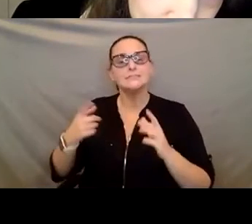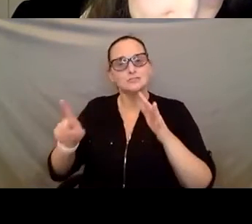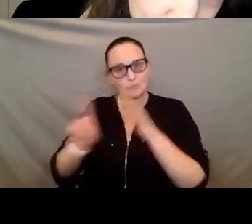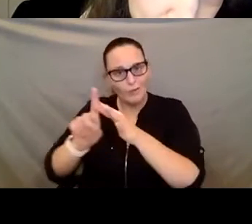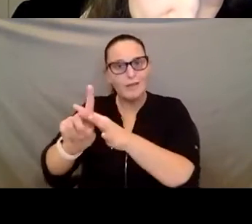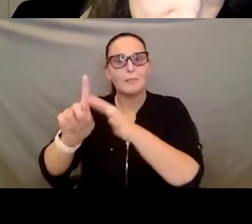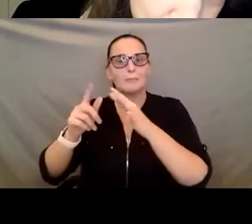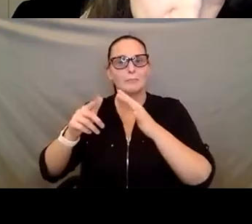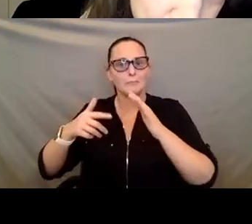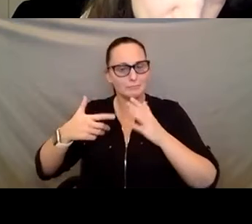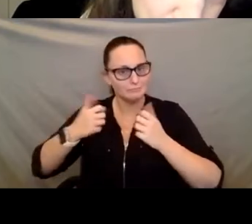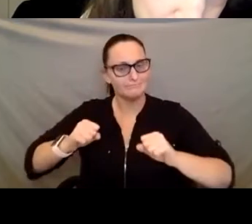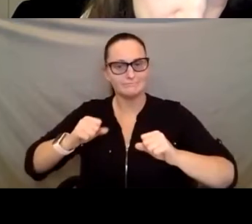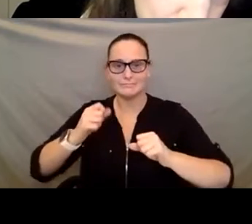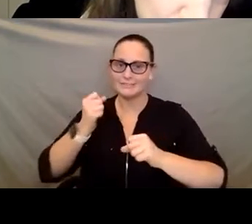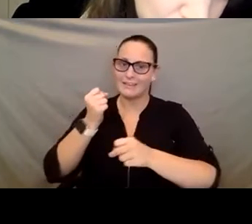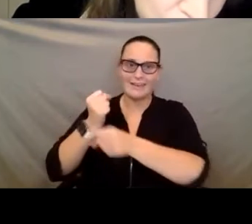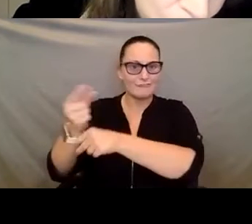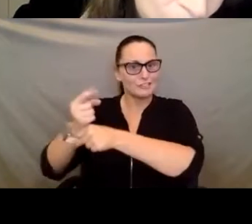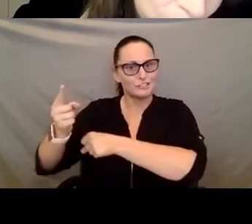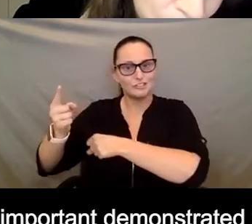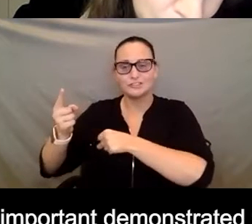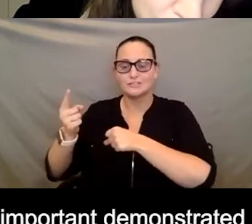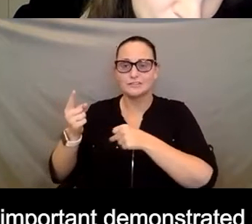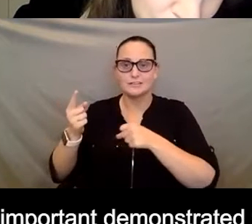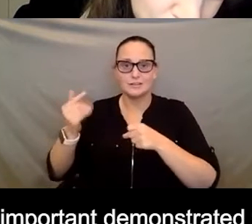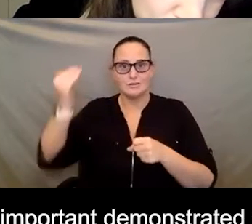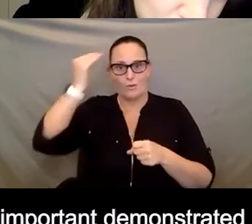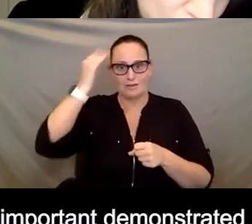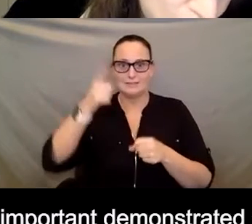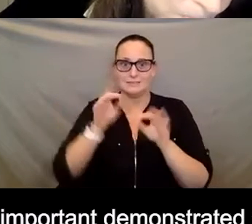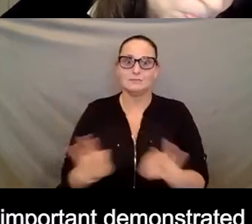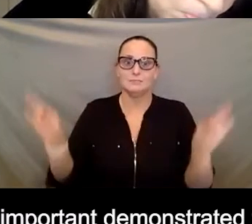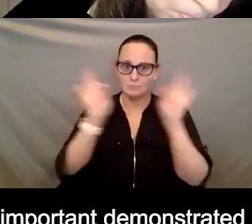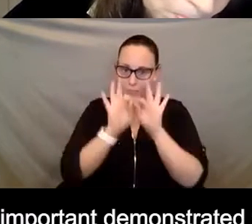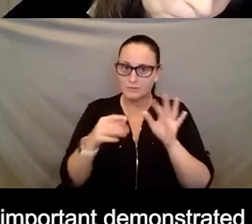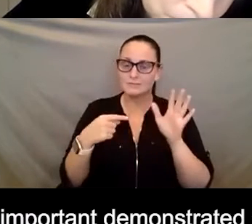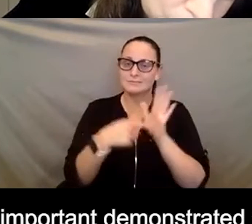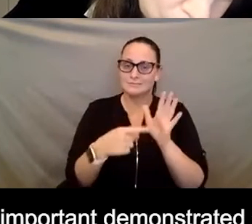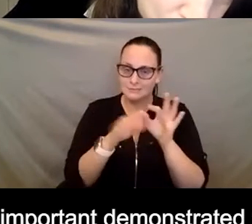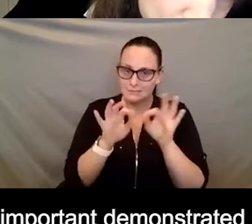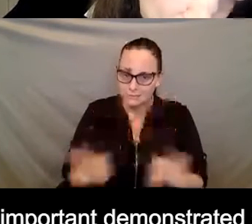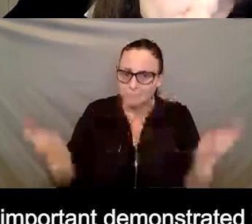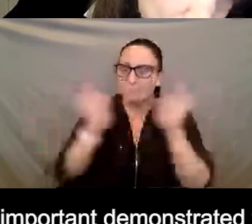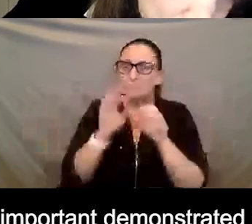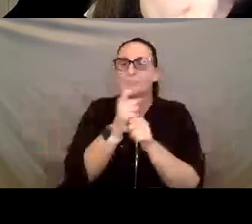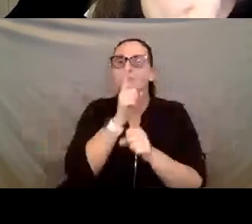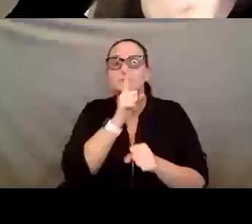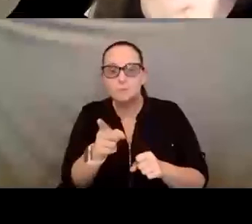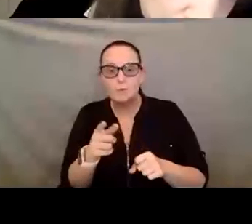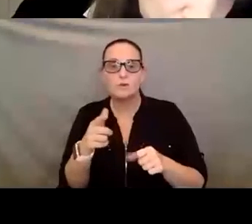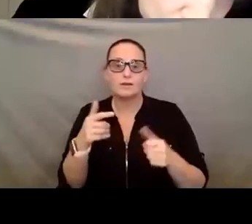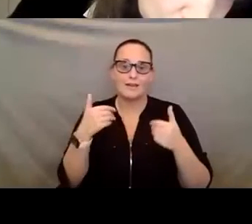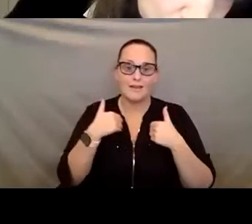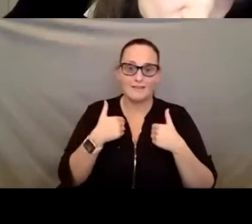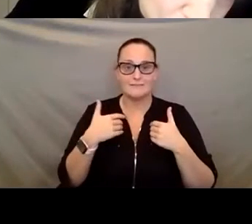up every year, showing up and knowing that this is important, demonstrating that it's important, making sure that there are